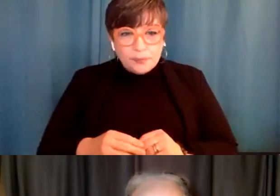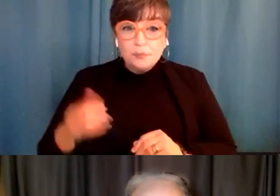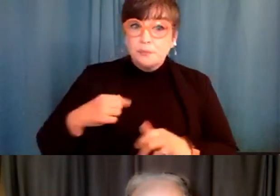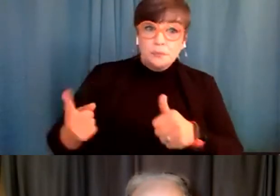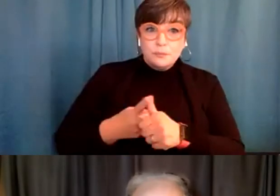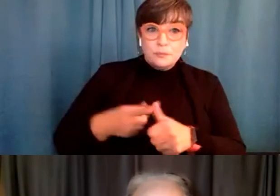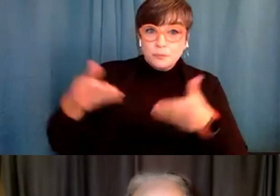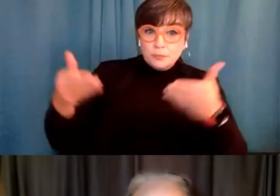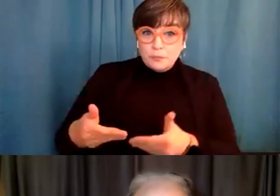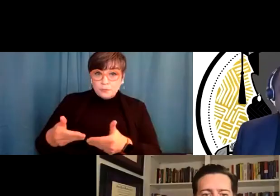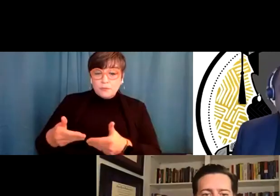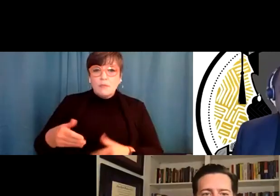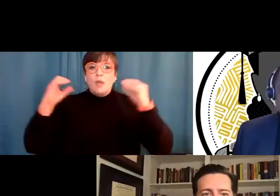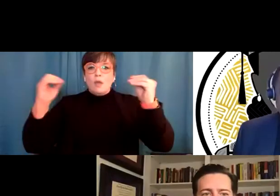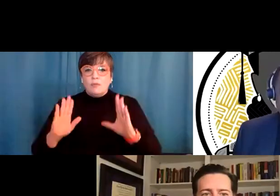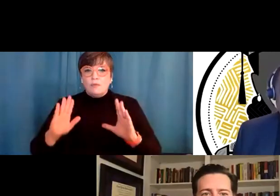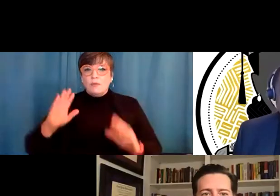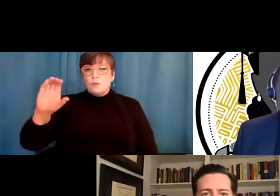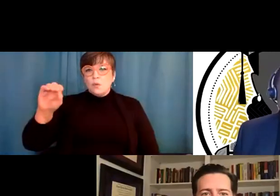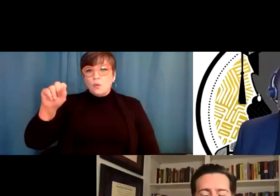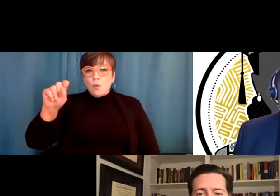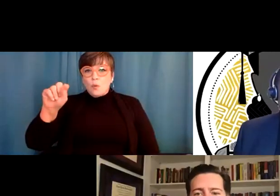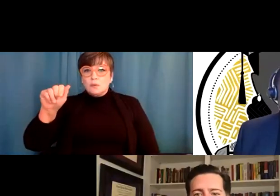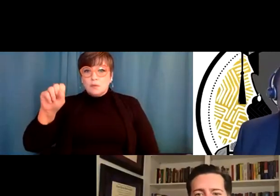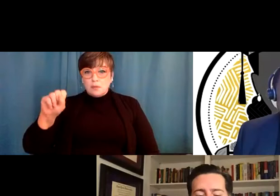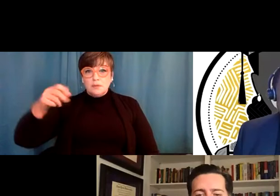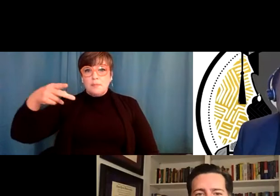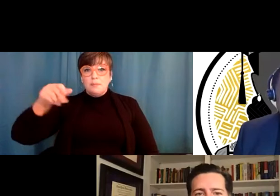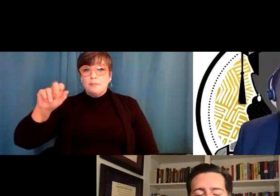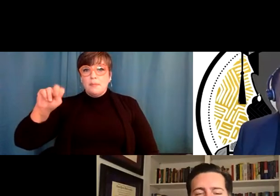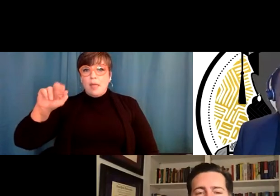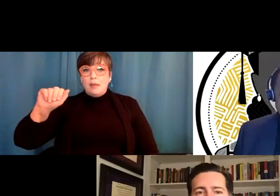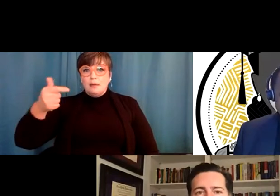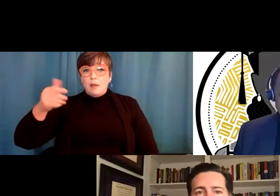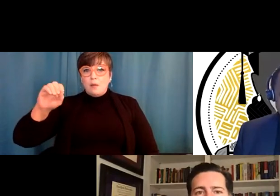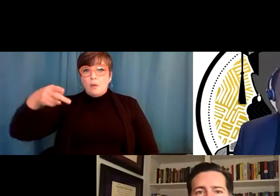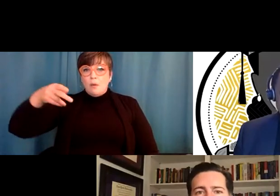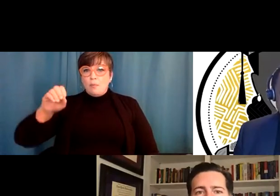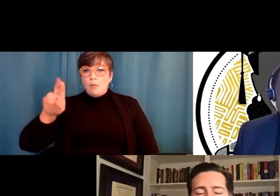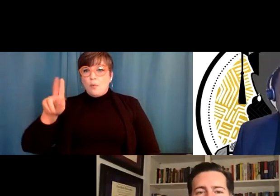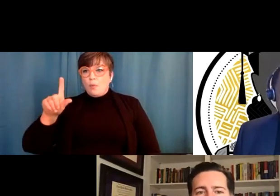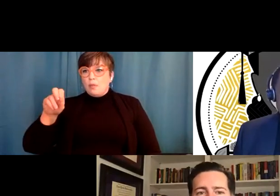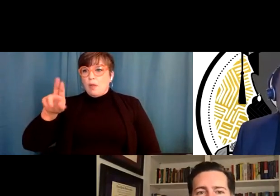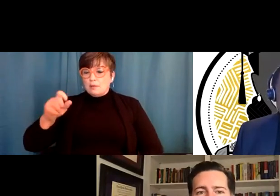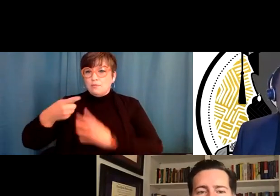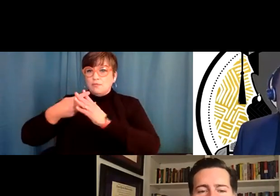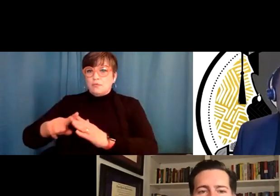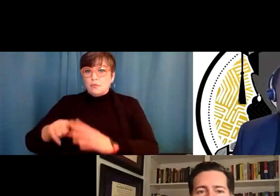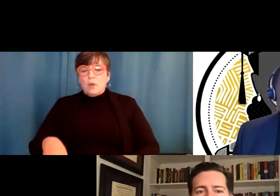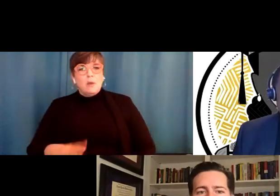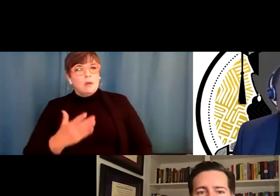Panagopoulos to start us off. Great, thank you very much to you and to the